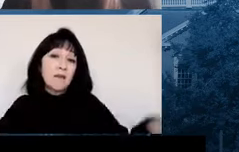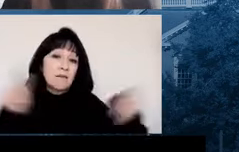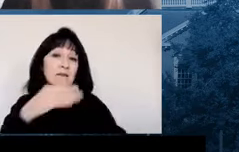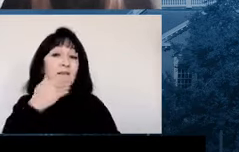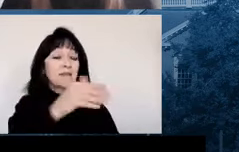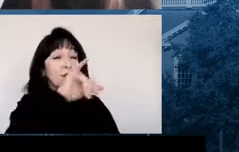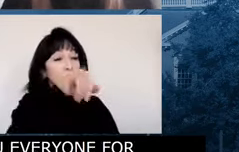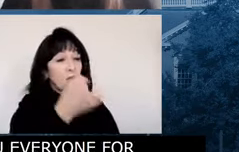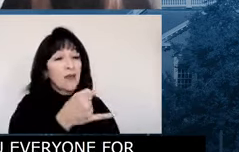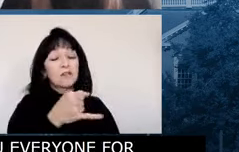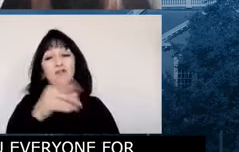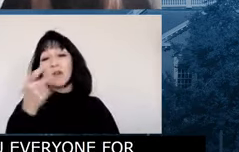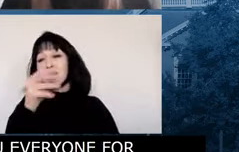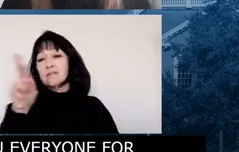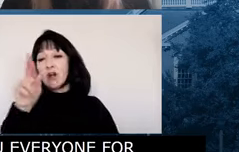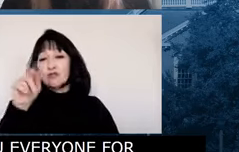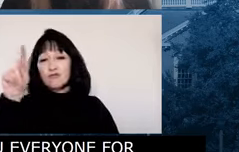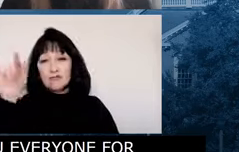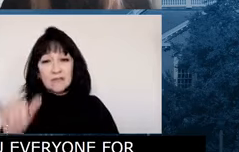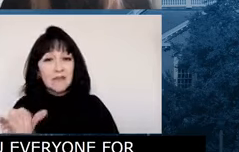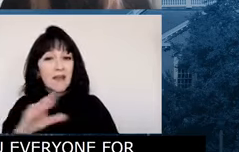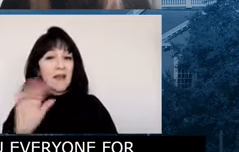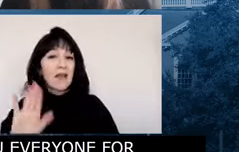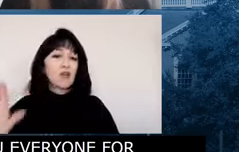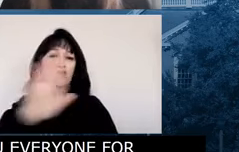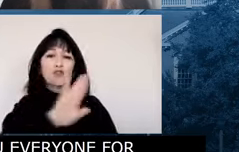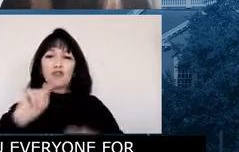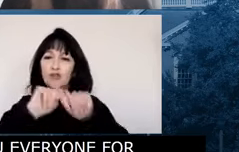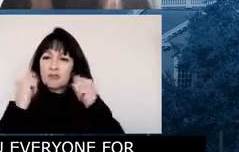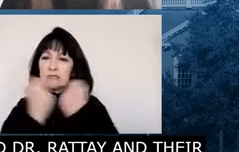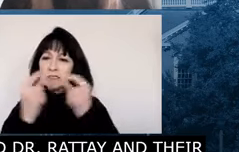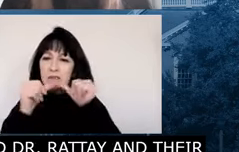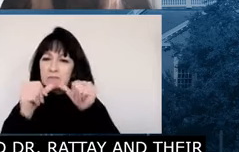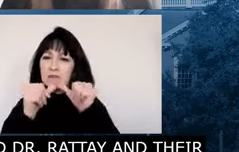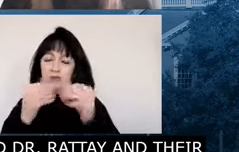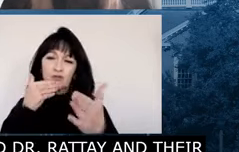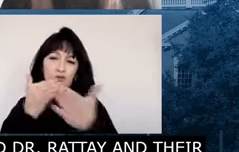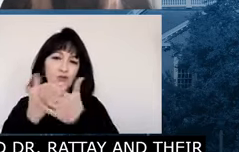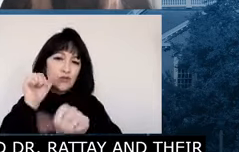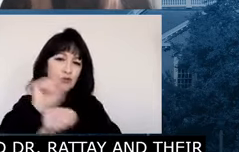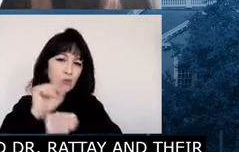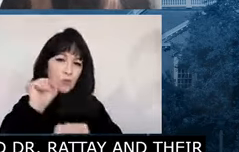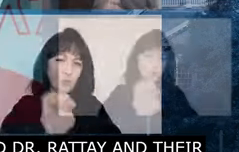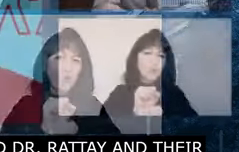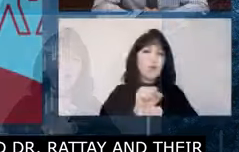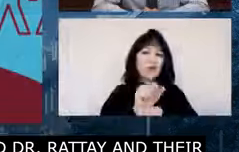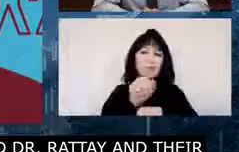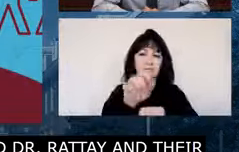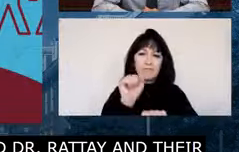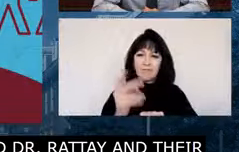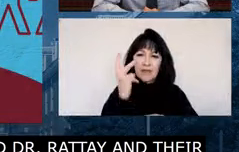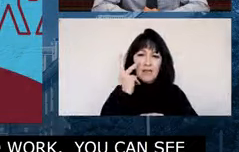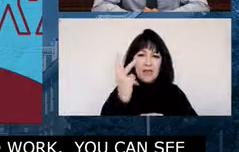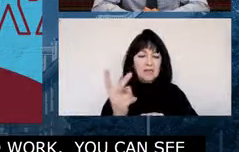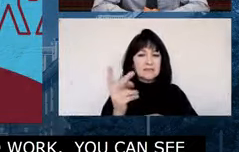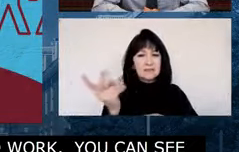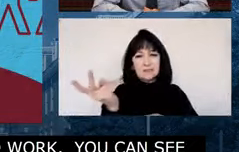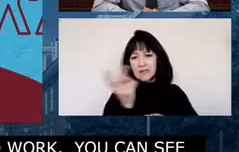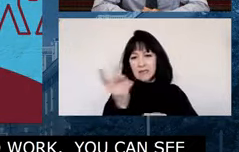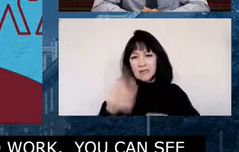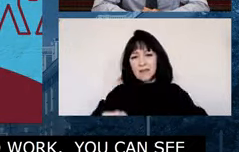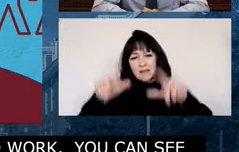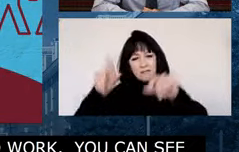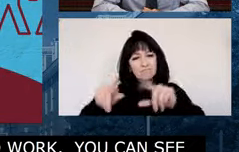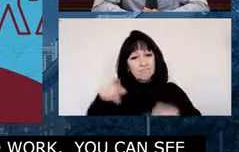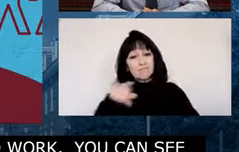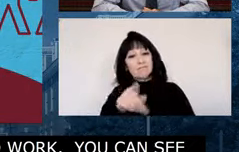Dr. Rattay and their teams for their continued good work. You can see up on your screen, if you haven't been boosted, get